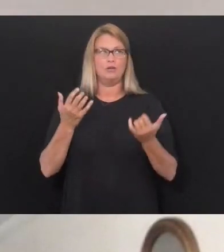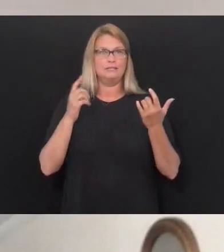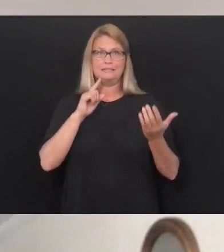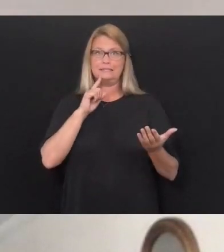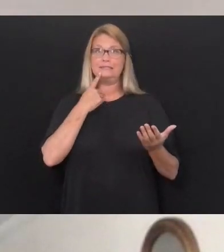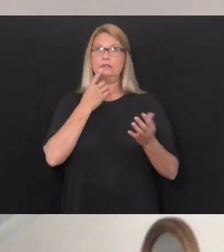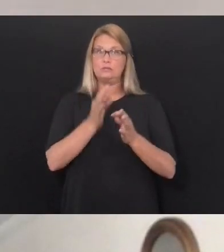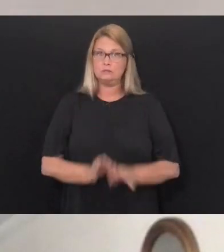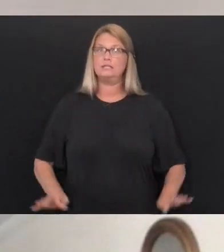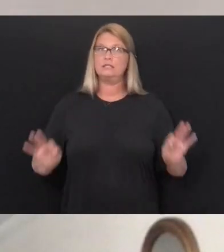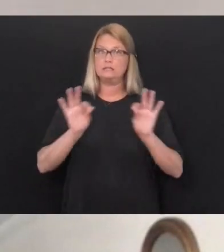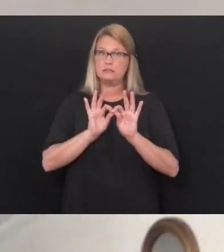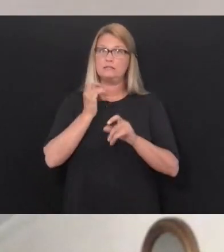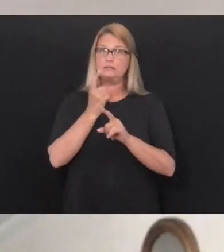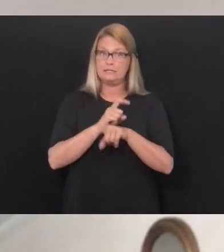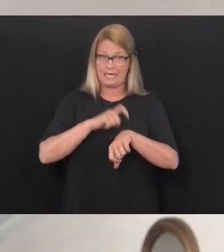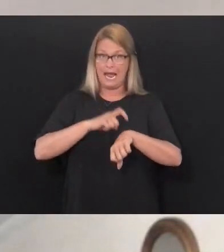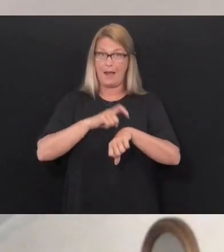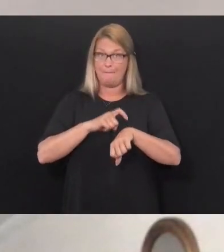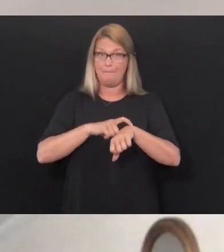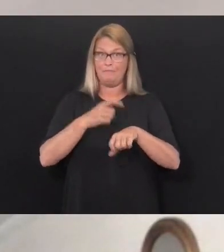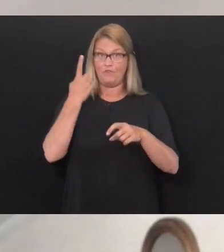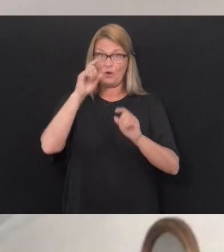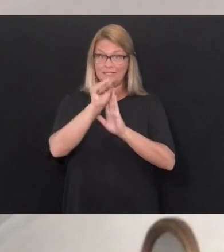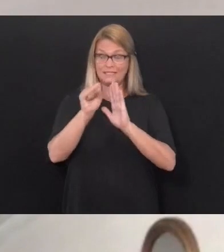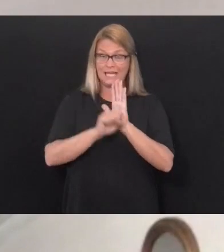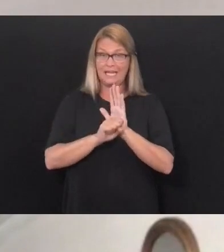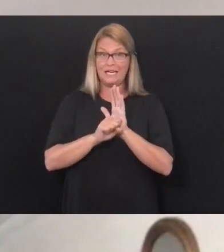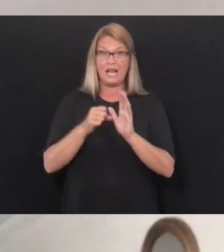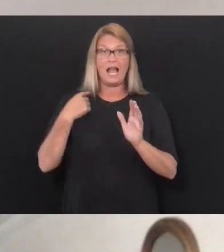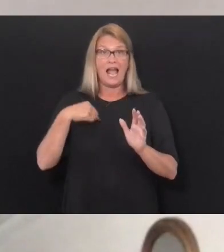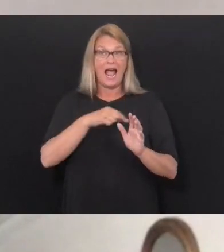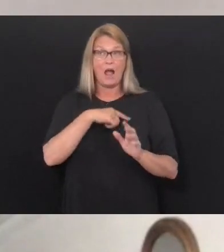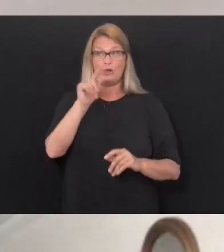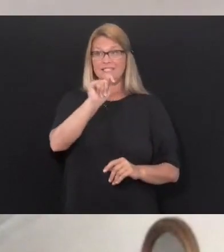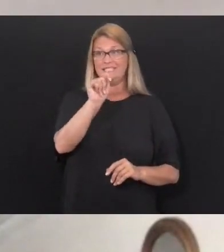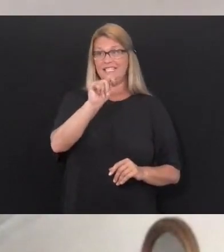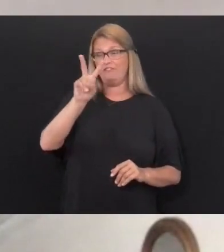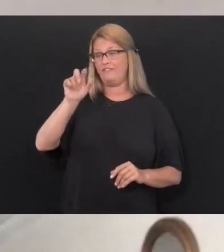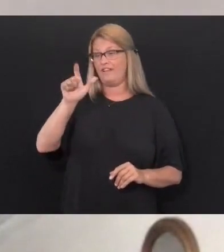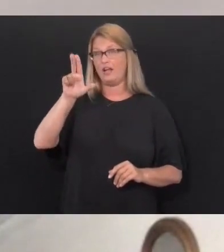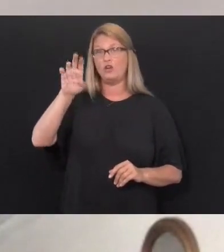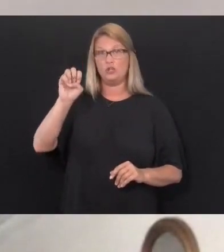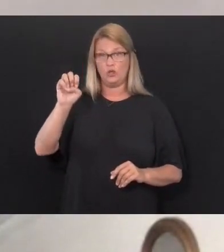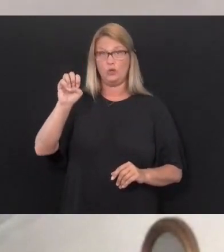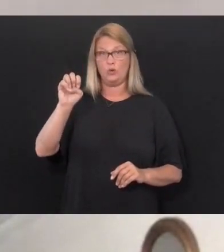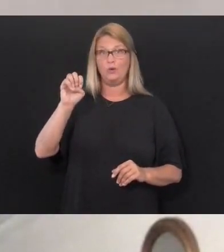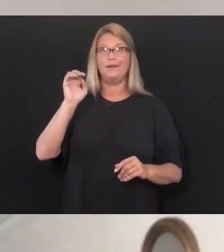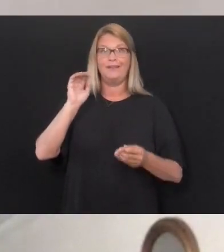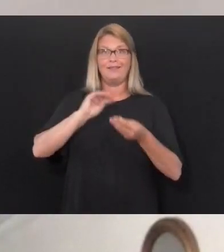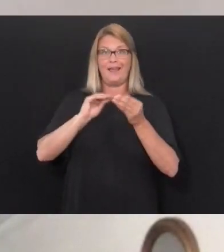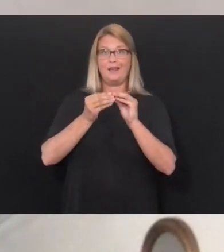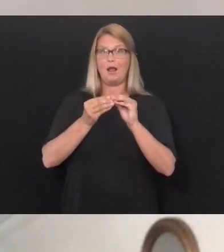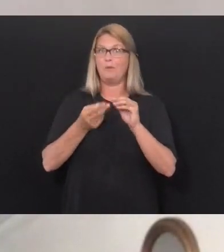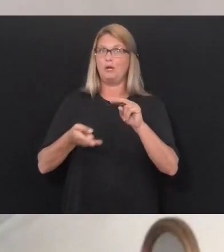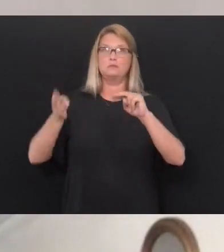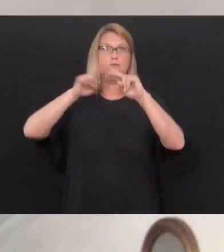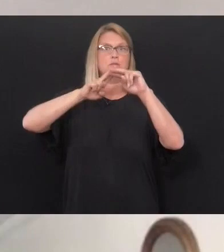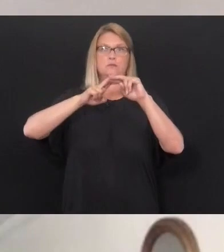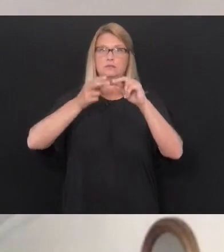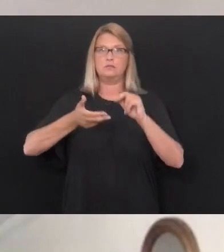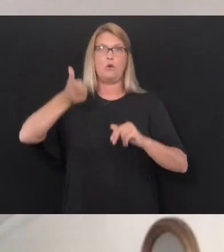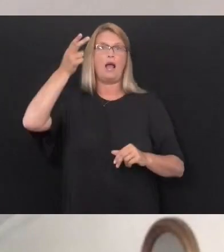of be our eyes and ears on the ground and everything. However, you know, right at this point in time, we don't